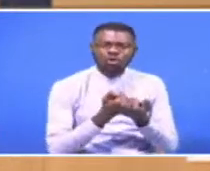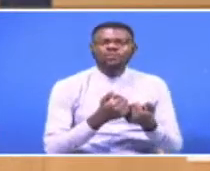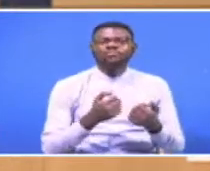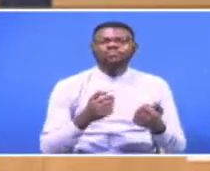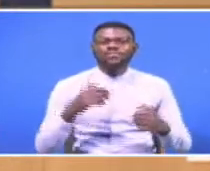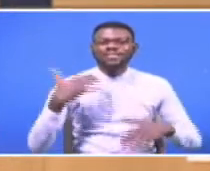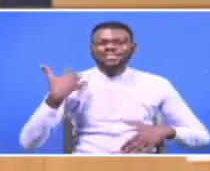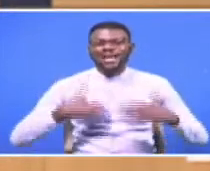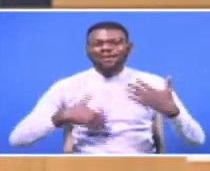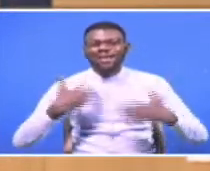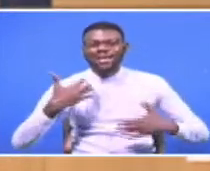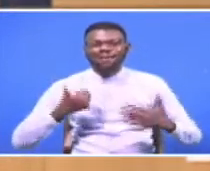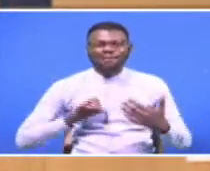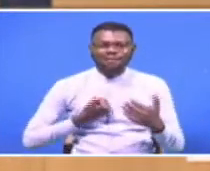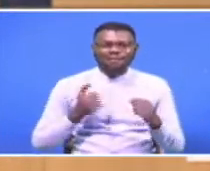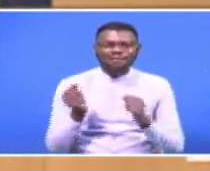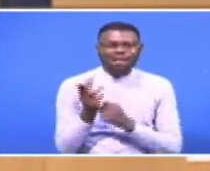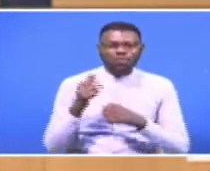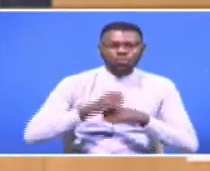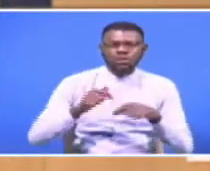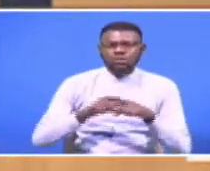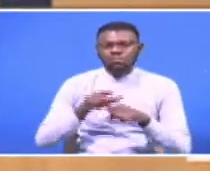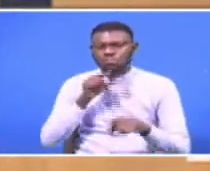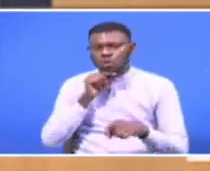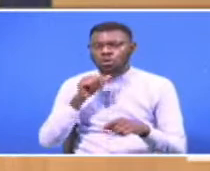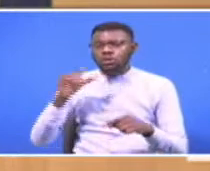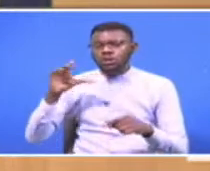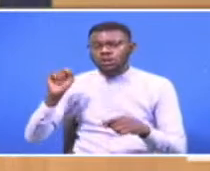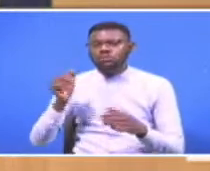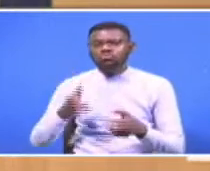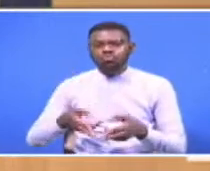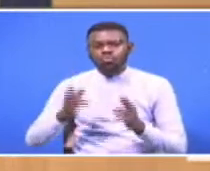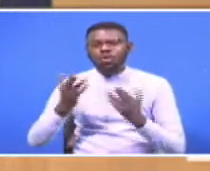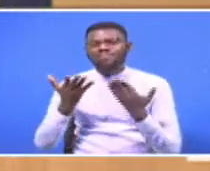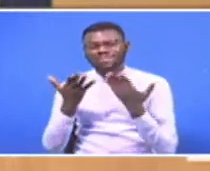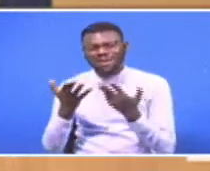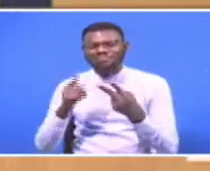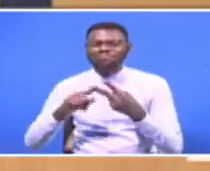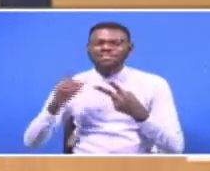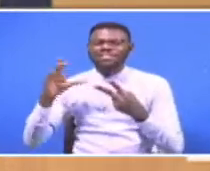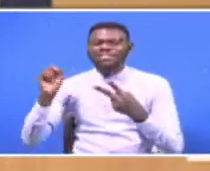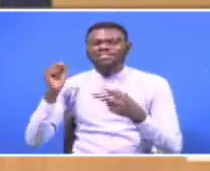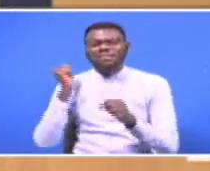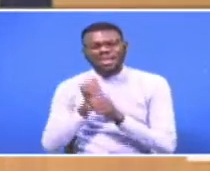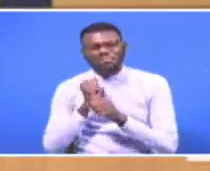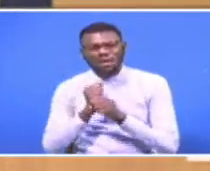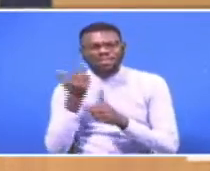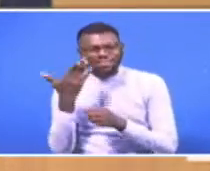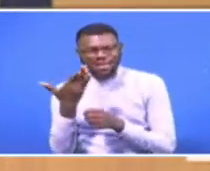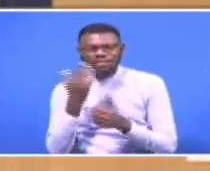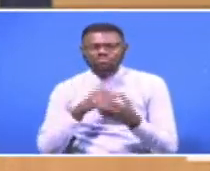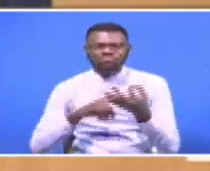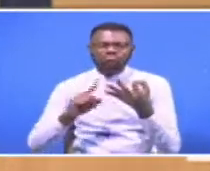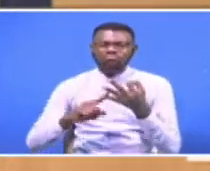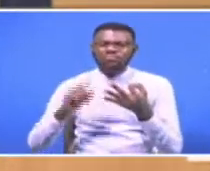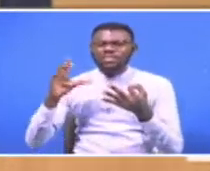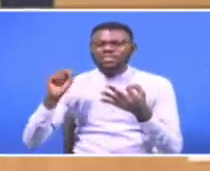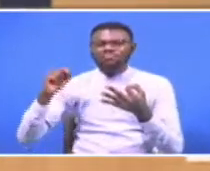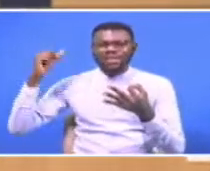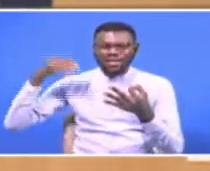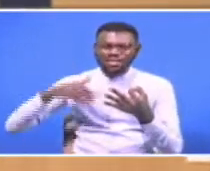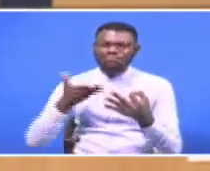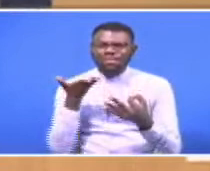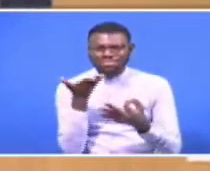among others, the Cabinet Secretary for Roads, Kipchumba Murkomen, CS Labour, Florence, and CS